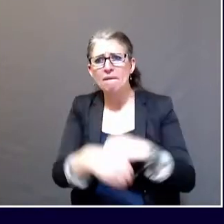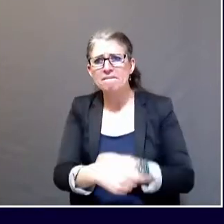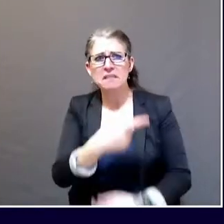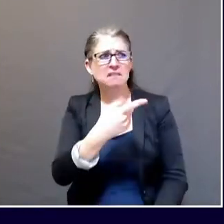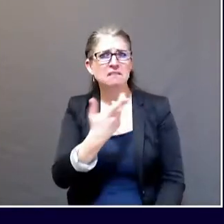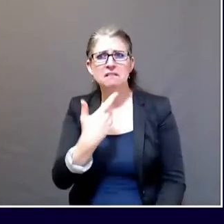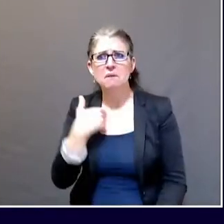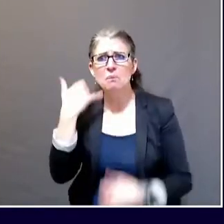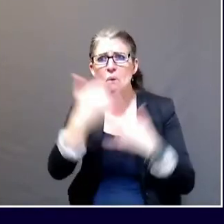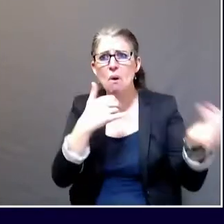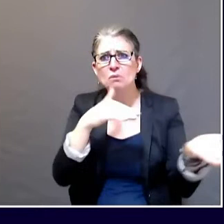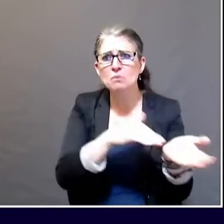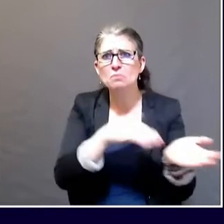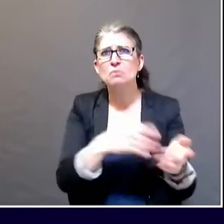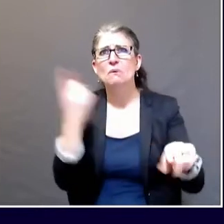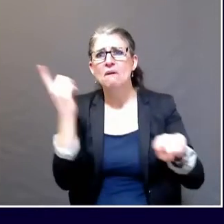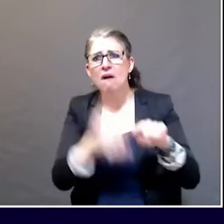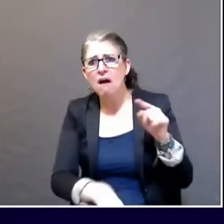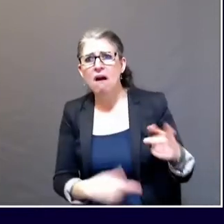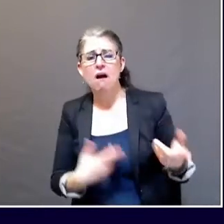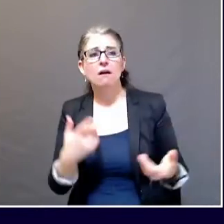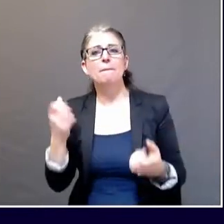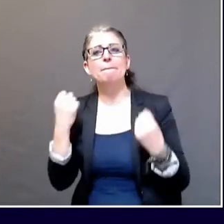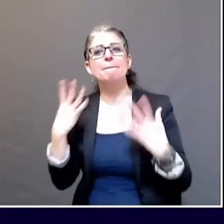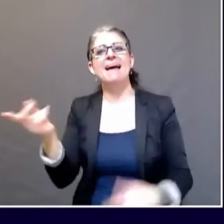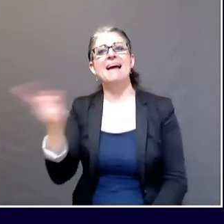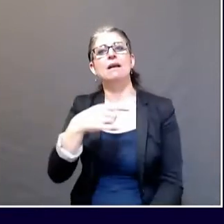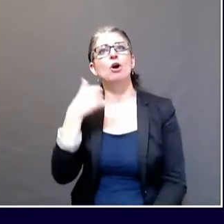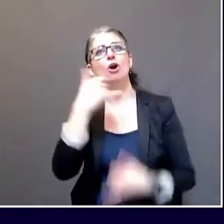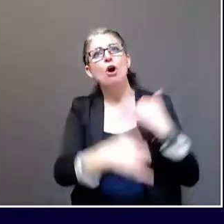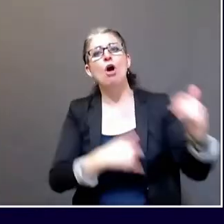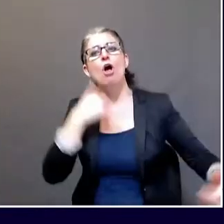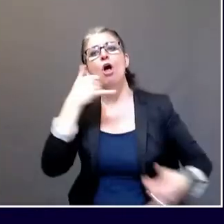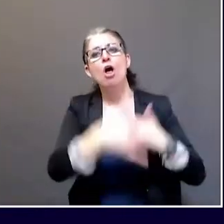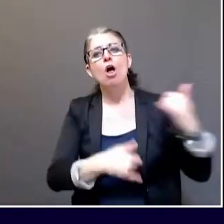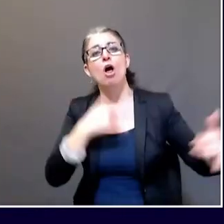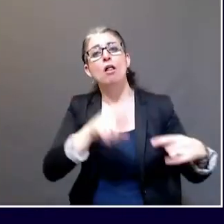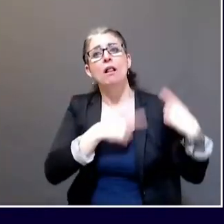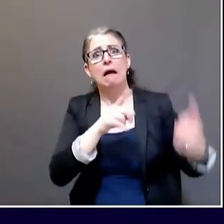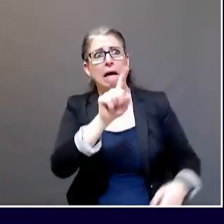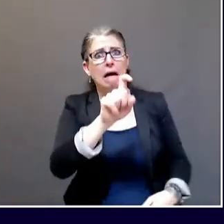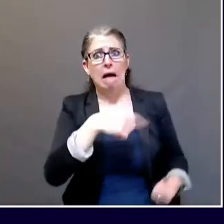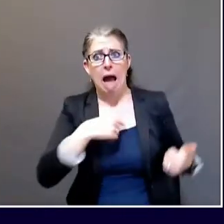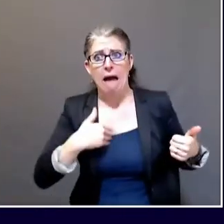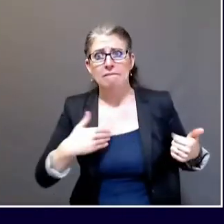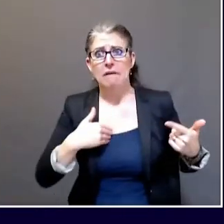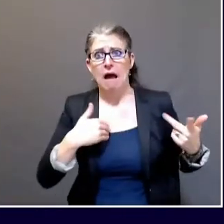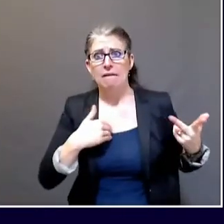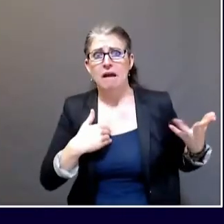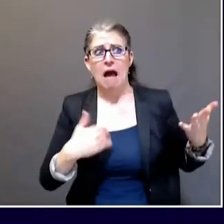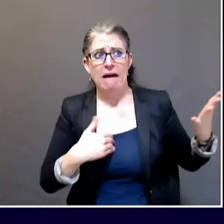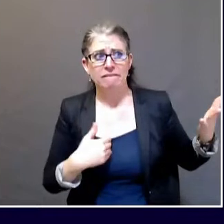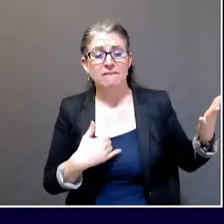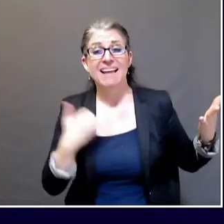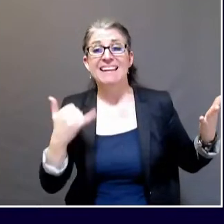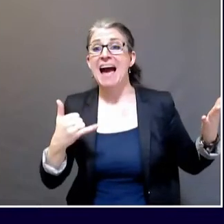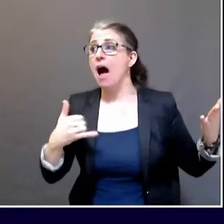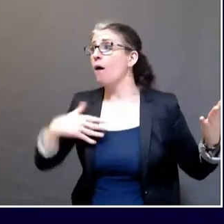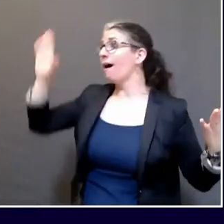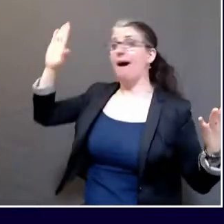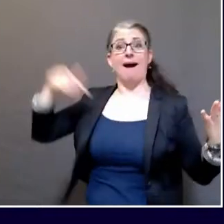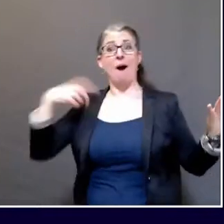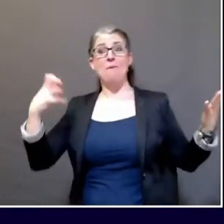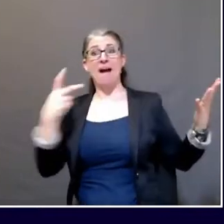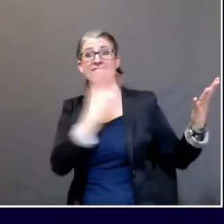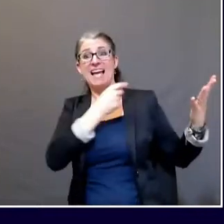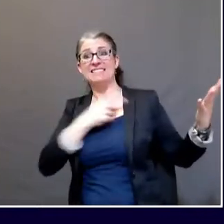around scheduling. Every person that is vaccinated today, depending on which vaccine they get, needs to come back at days